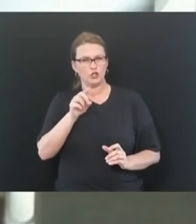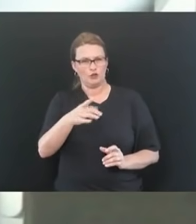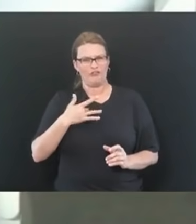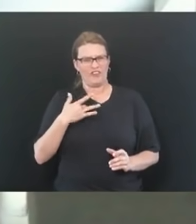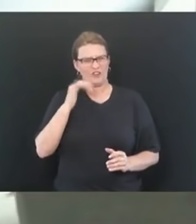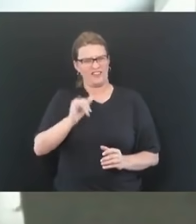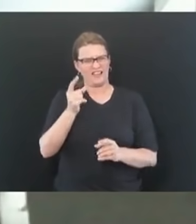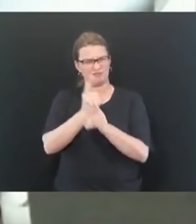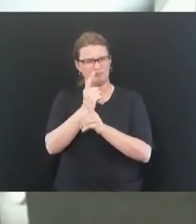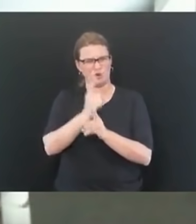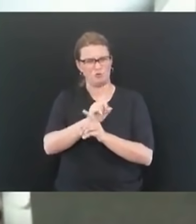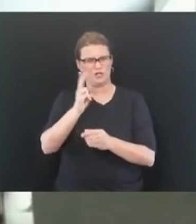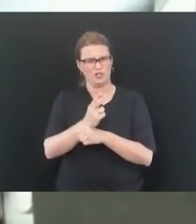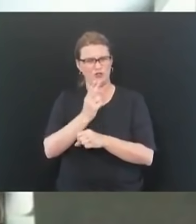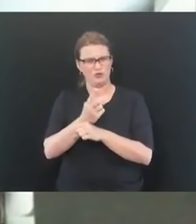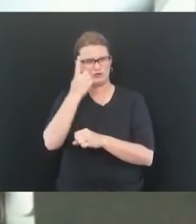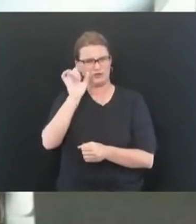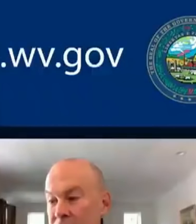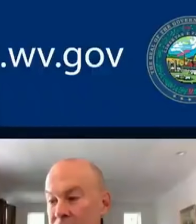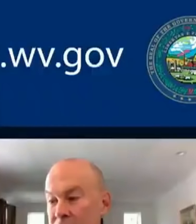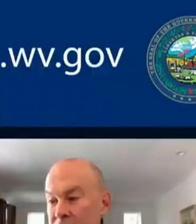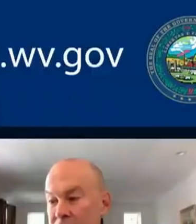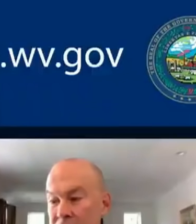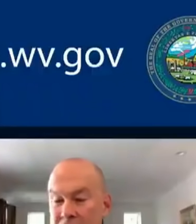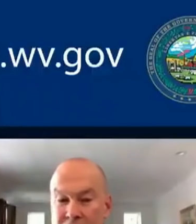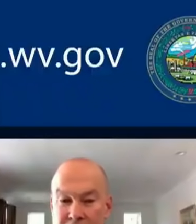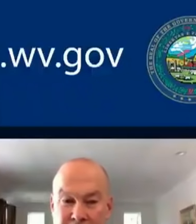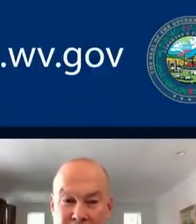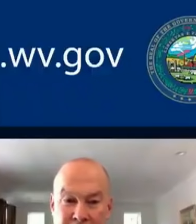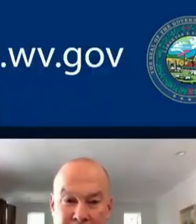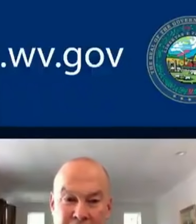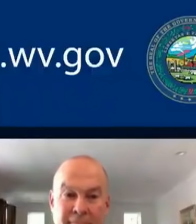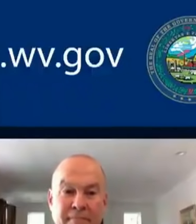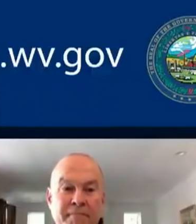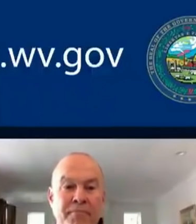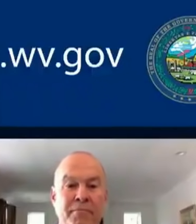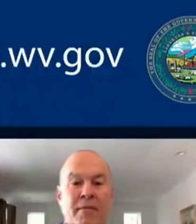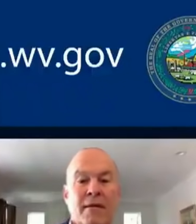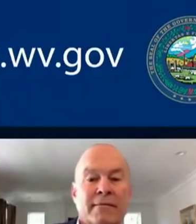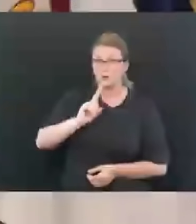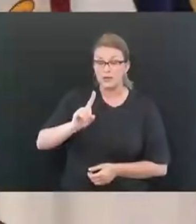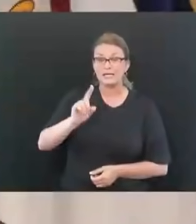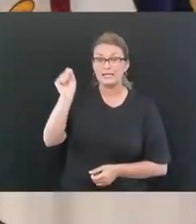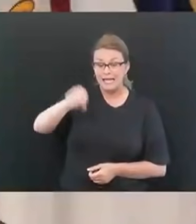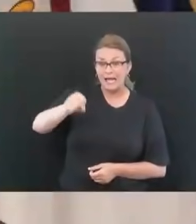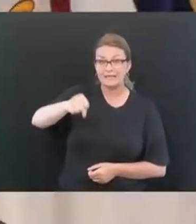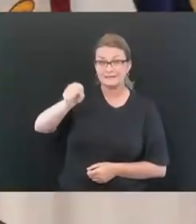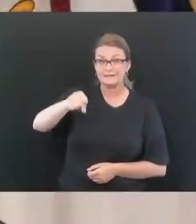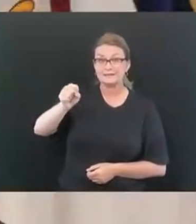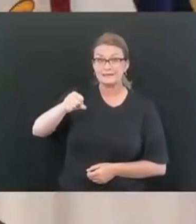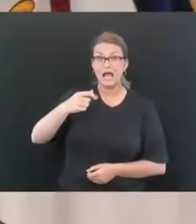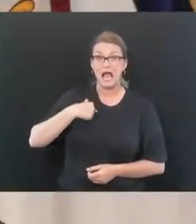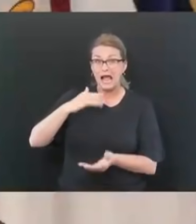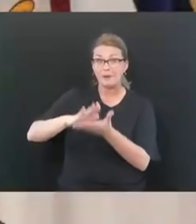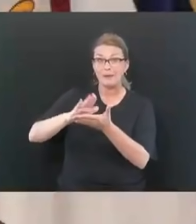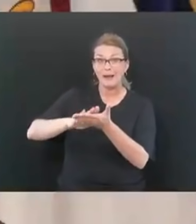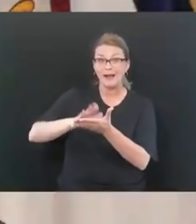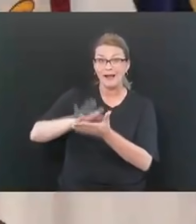that money? Absolutely. And in fact, I think it's admirable. And so,